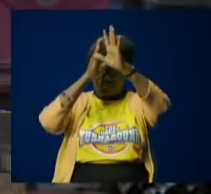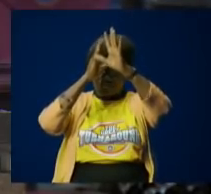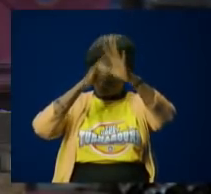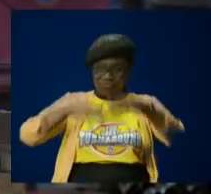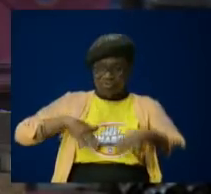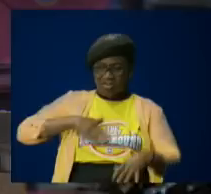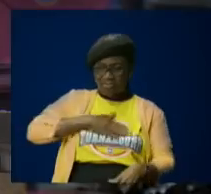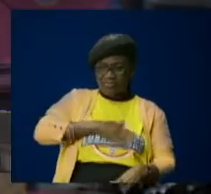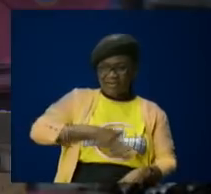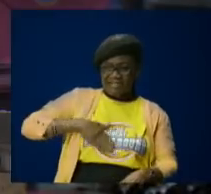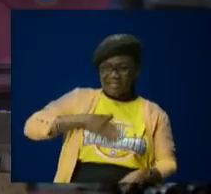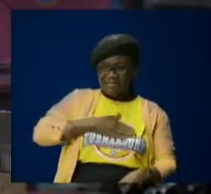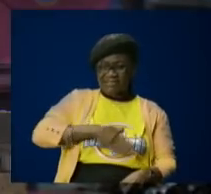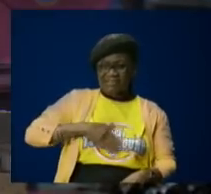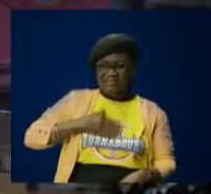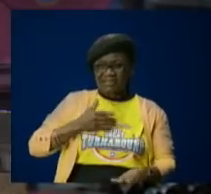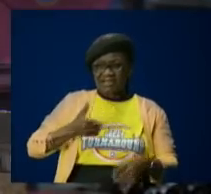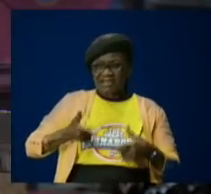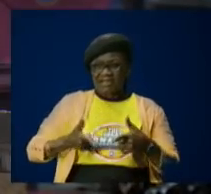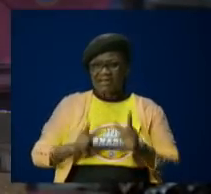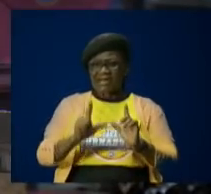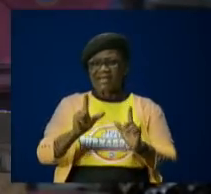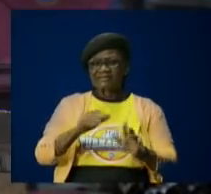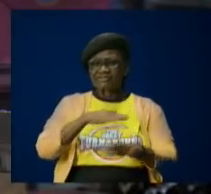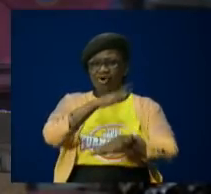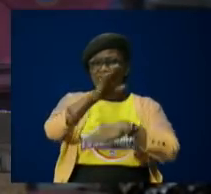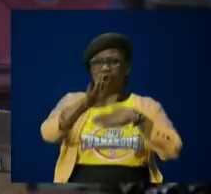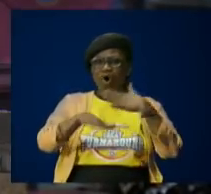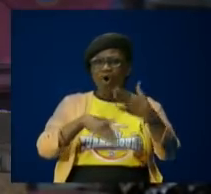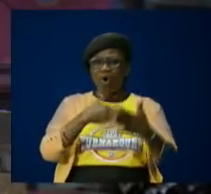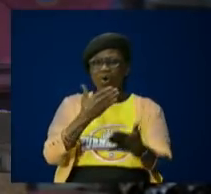please let all